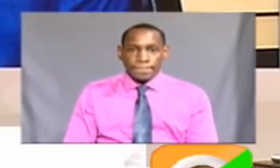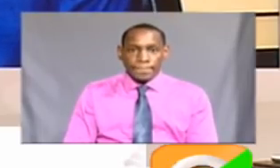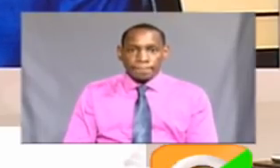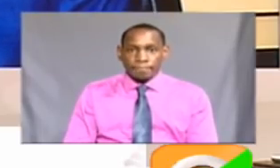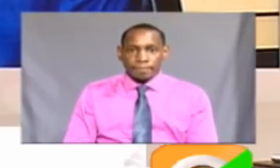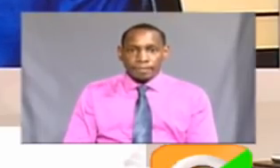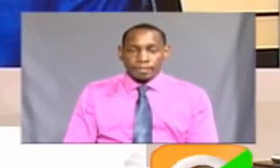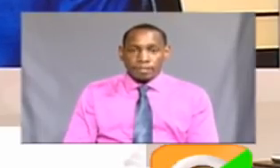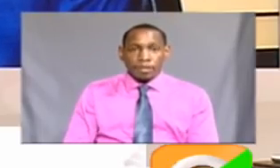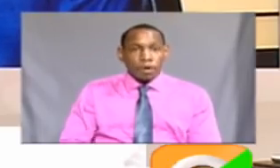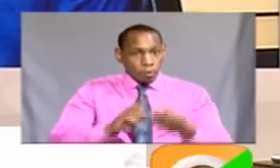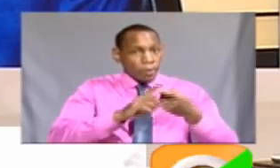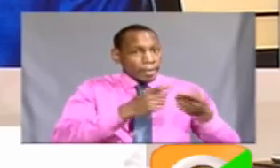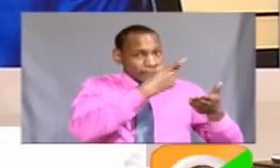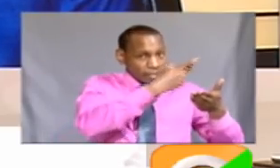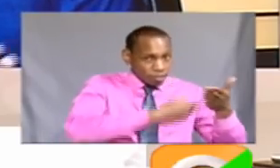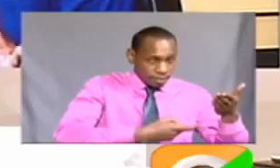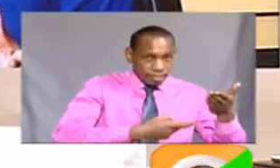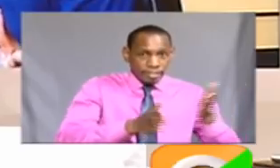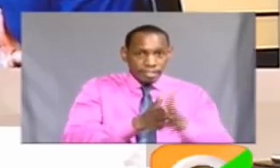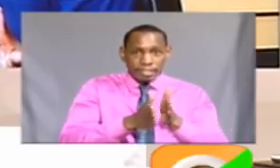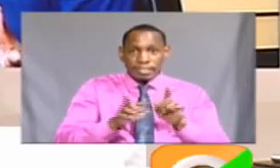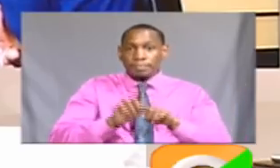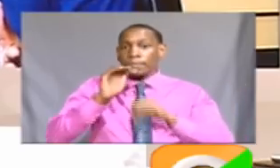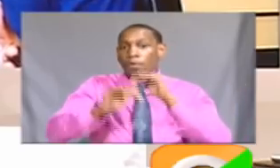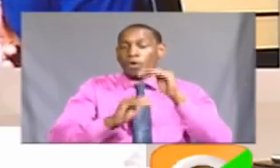Yvonne, it's not just the cost. It's the entire